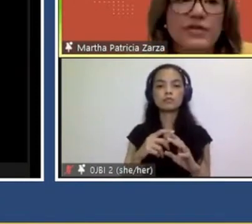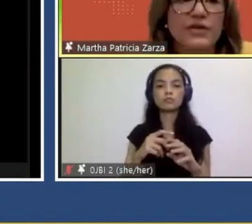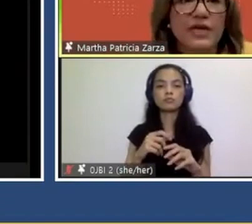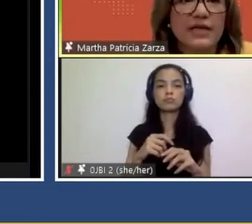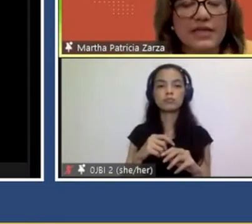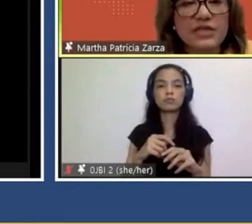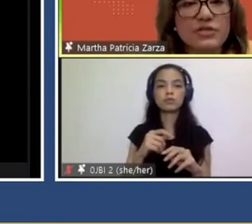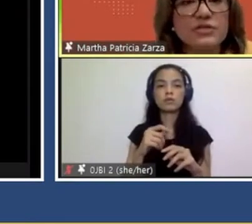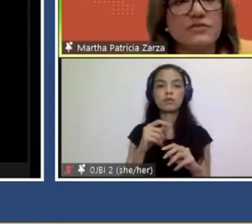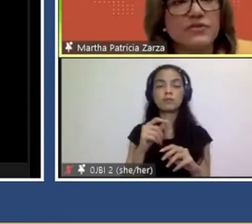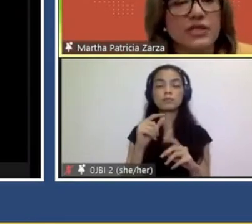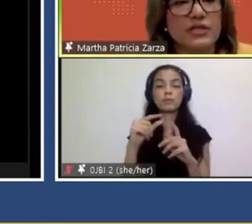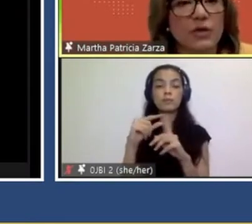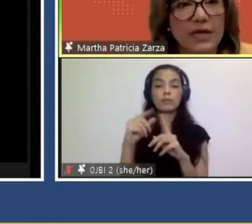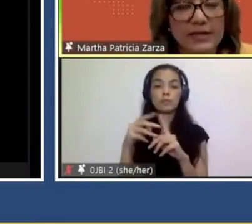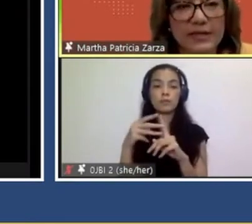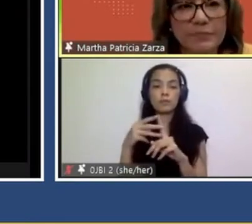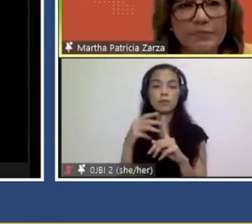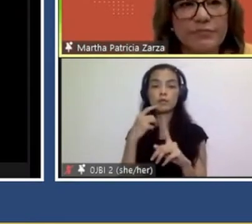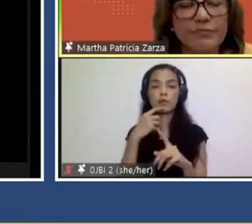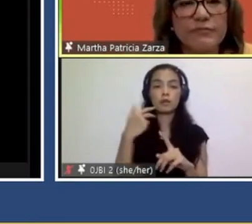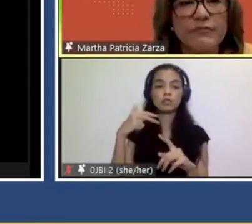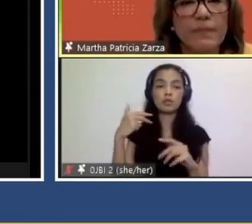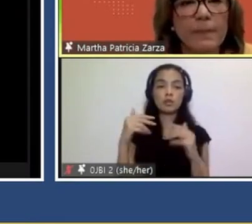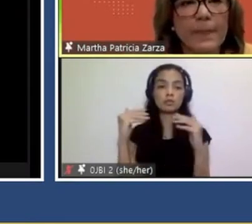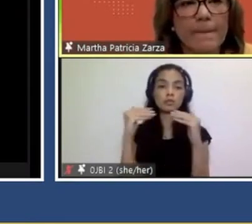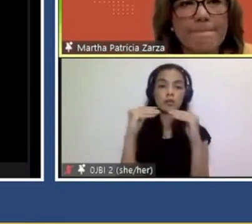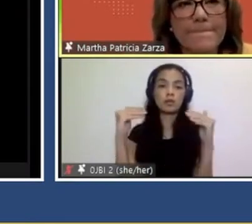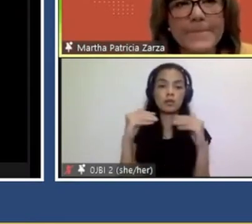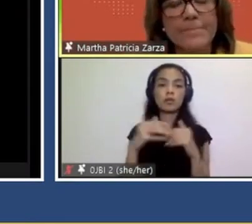According to the United Nations for Gender Equality,